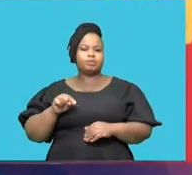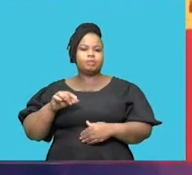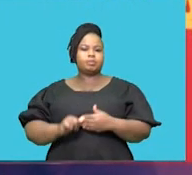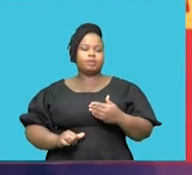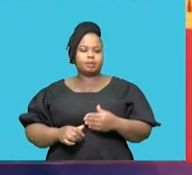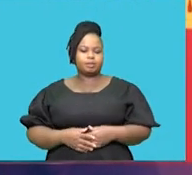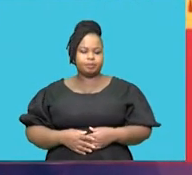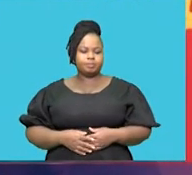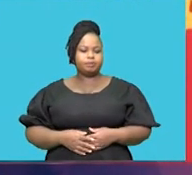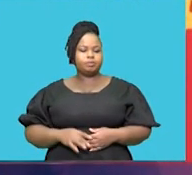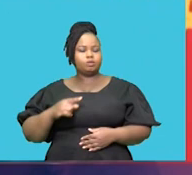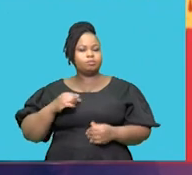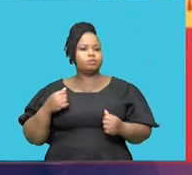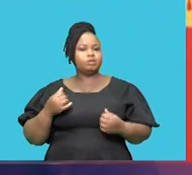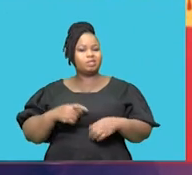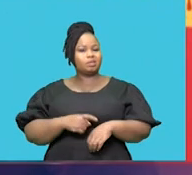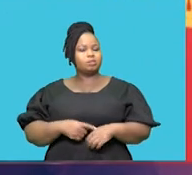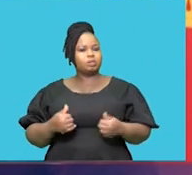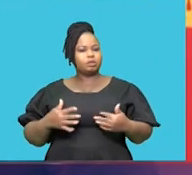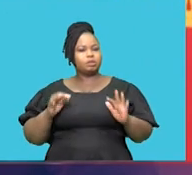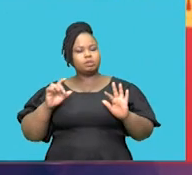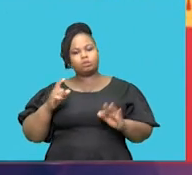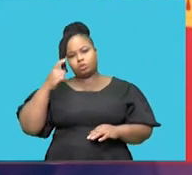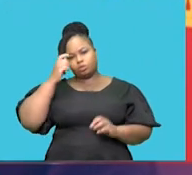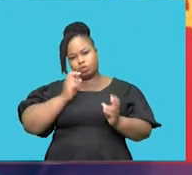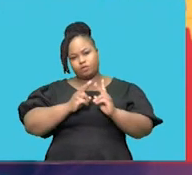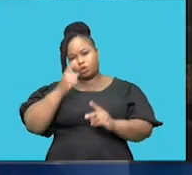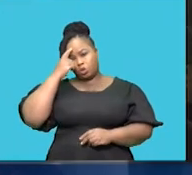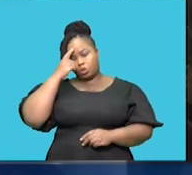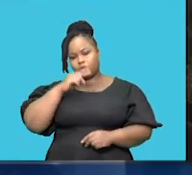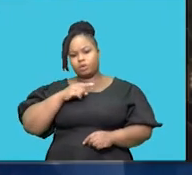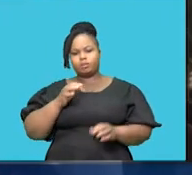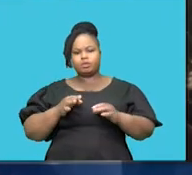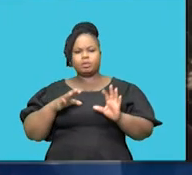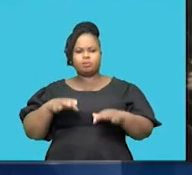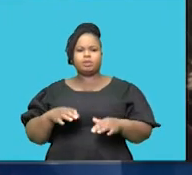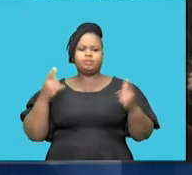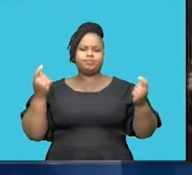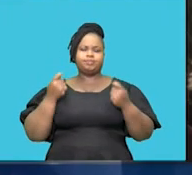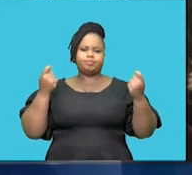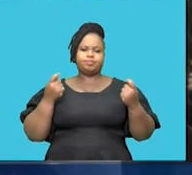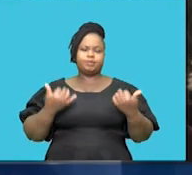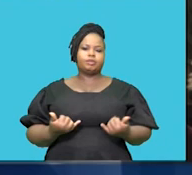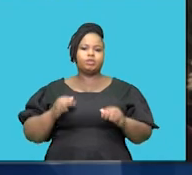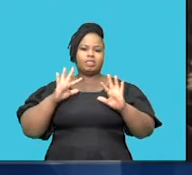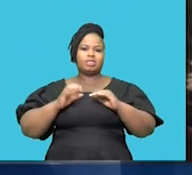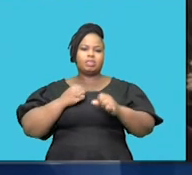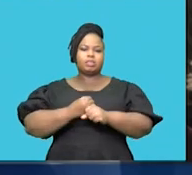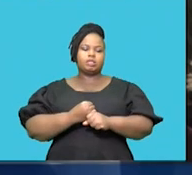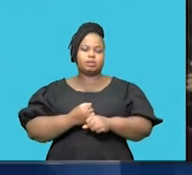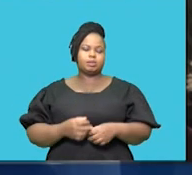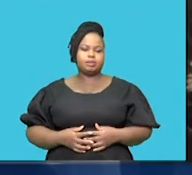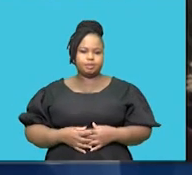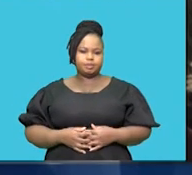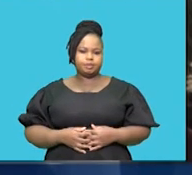nyanga. Ukuqala ngentsimbi yeshumi elinesibini njengoba eliqela liza kube libhiyozela iminyaka elishumi